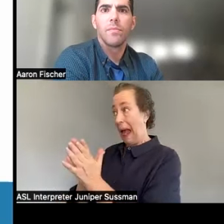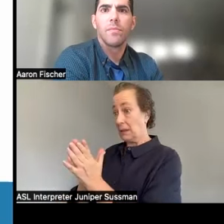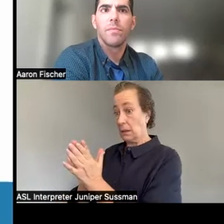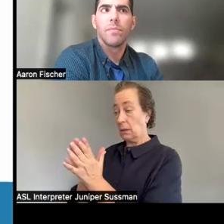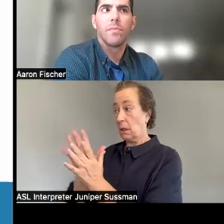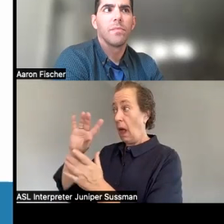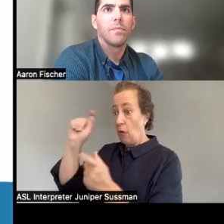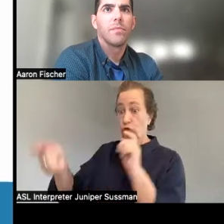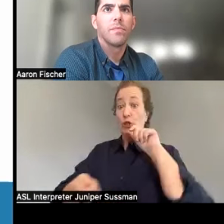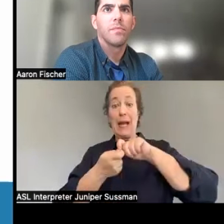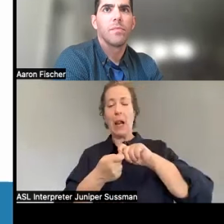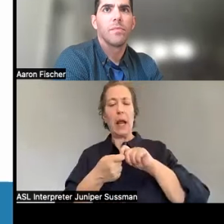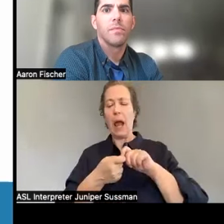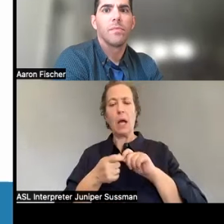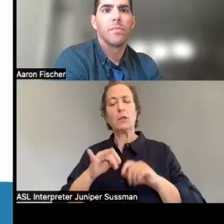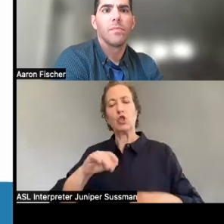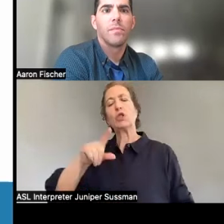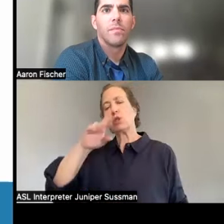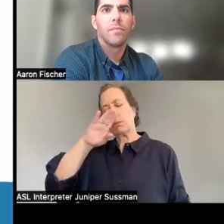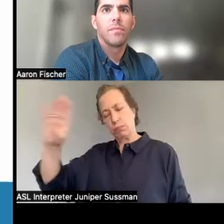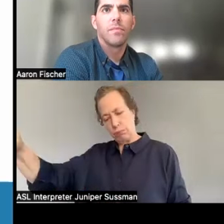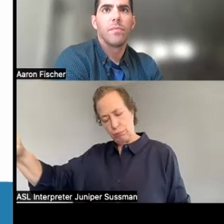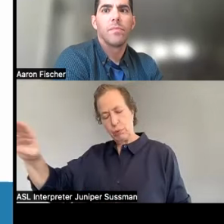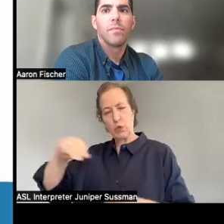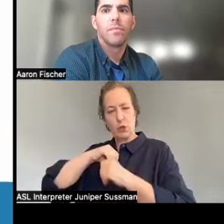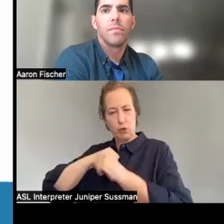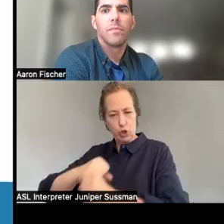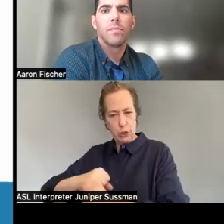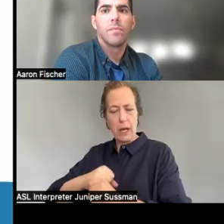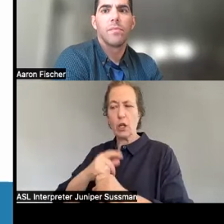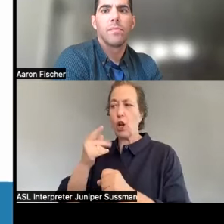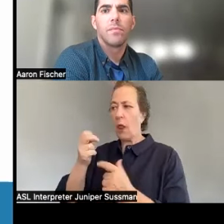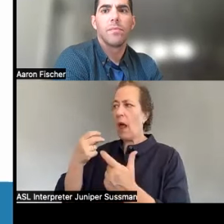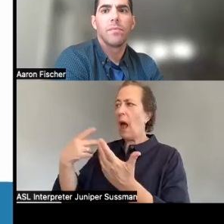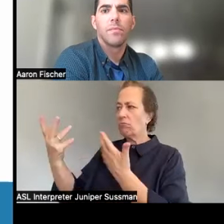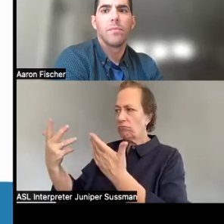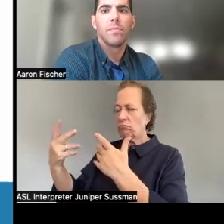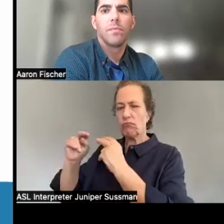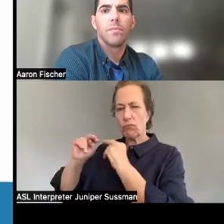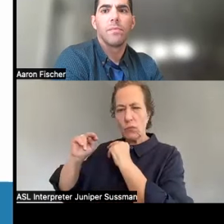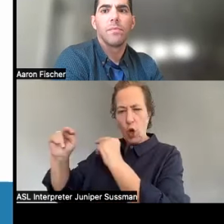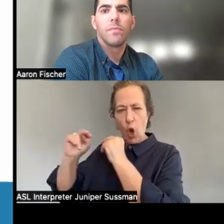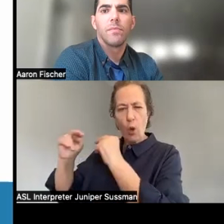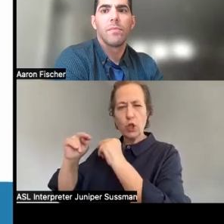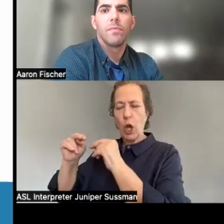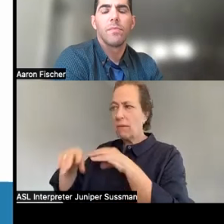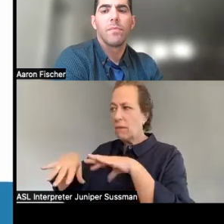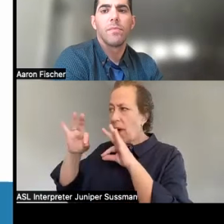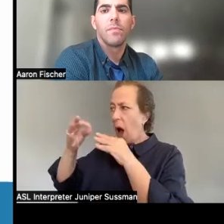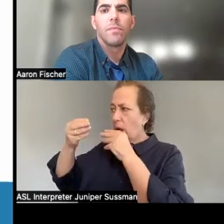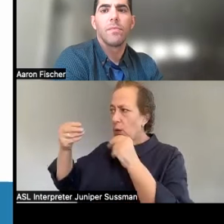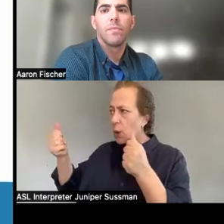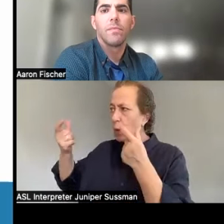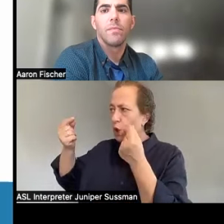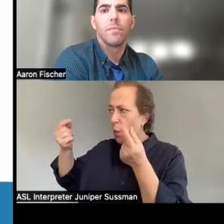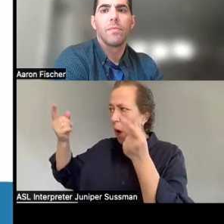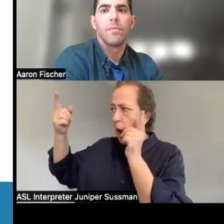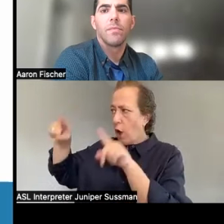employer and telling them what she needs and then negotiating with them about what will work for both parties is